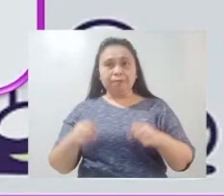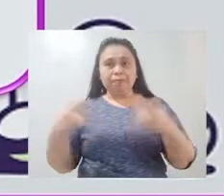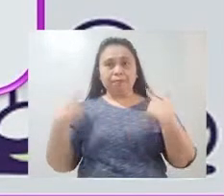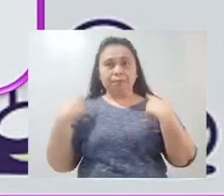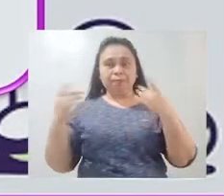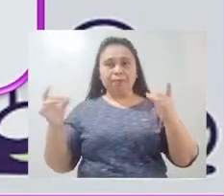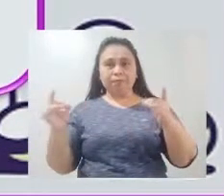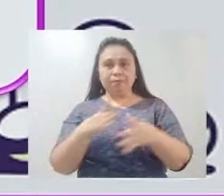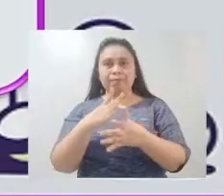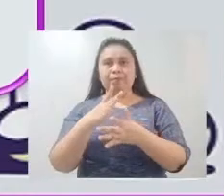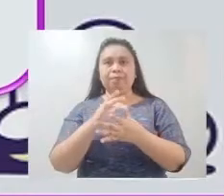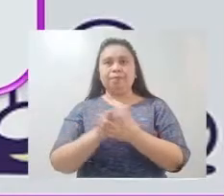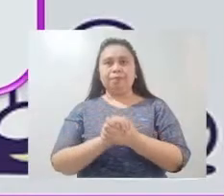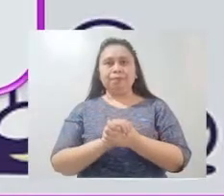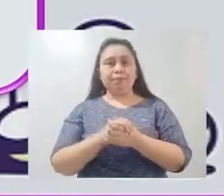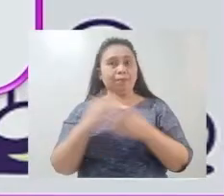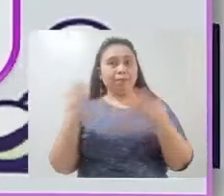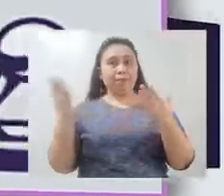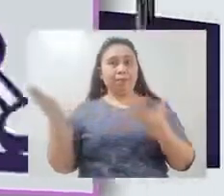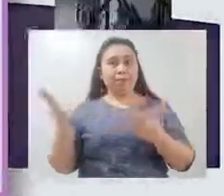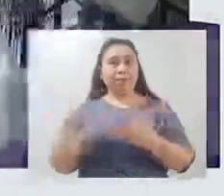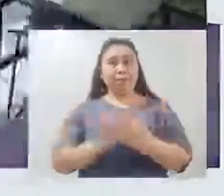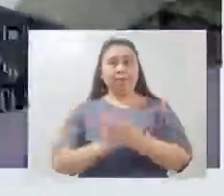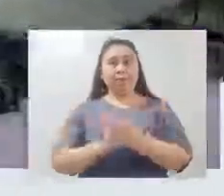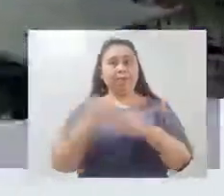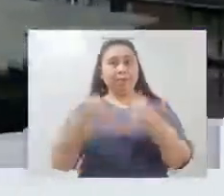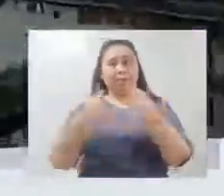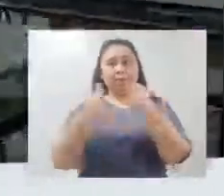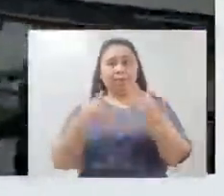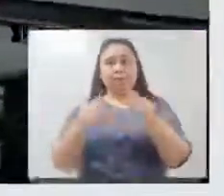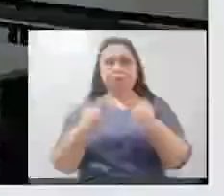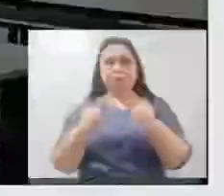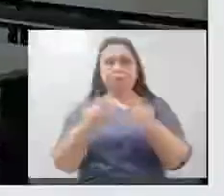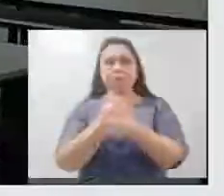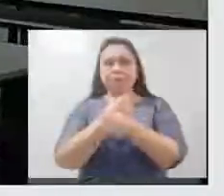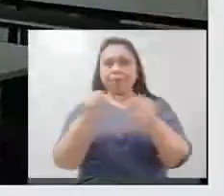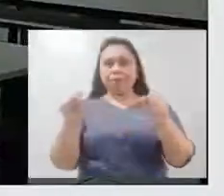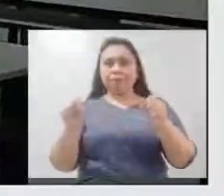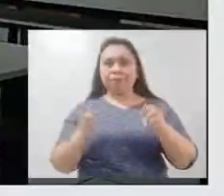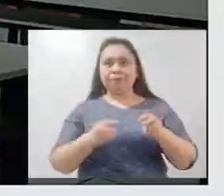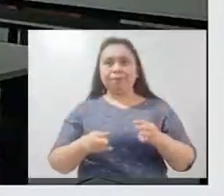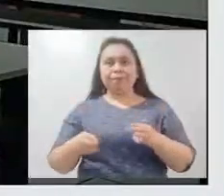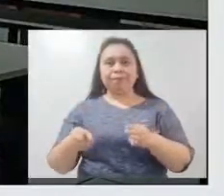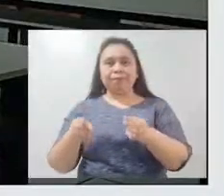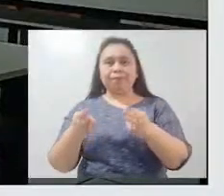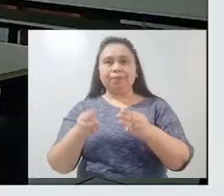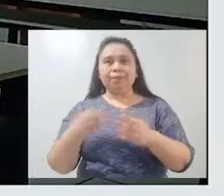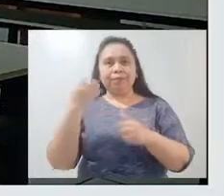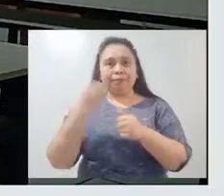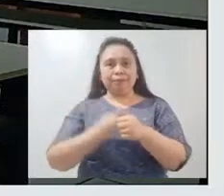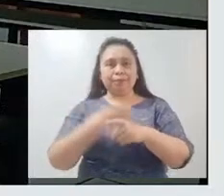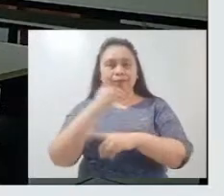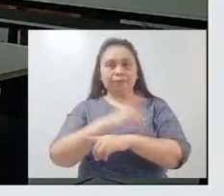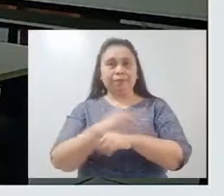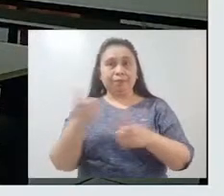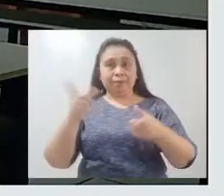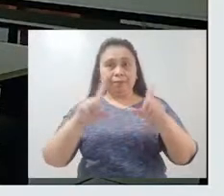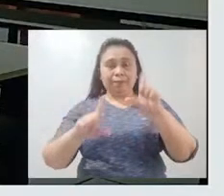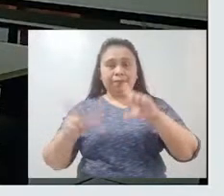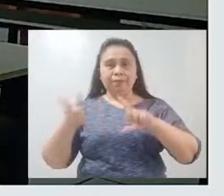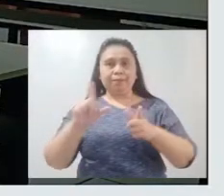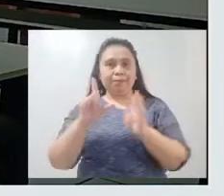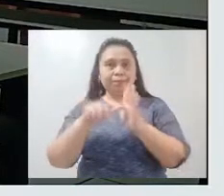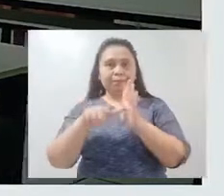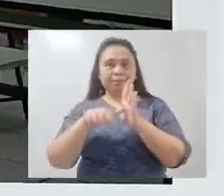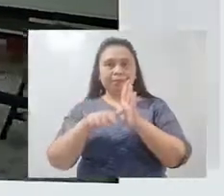multiple safety hazards. There you have it. You must follow these safety measures every time you are in the